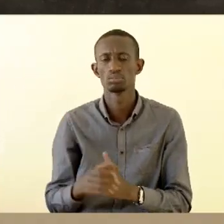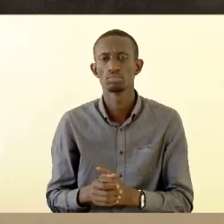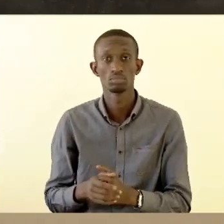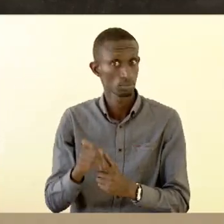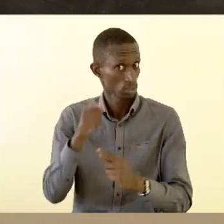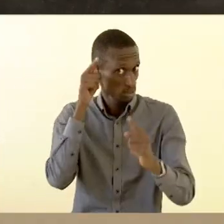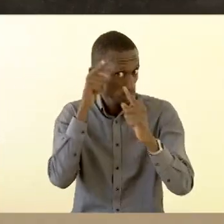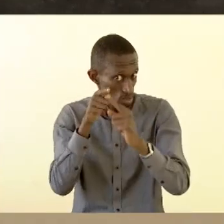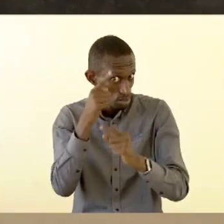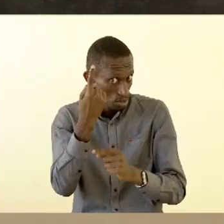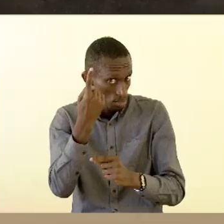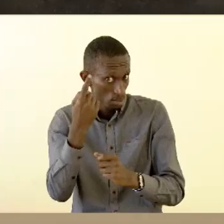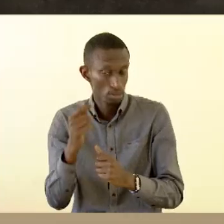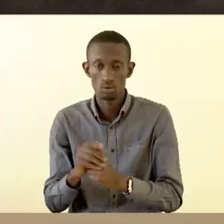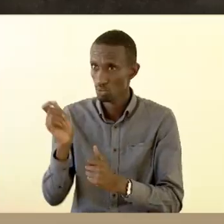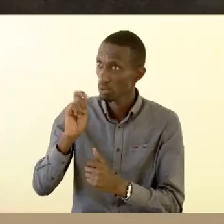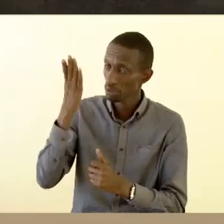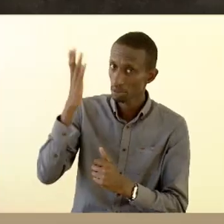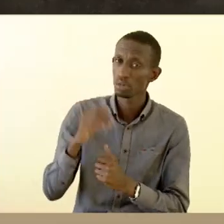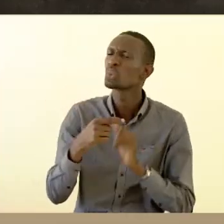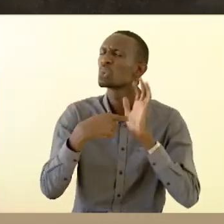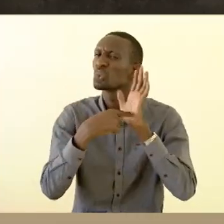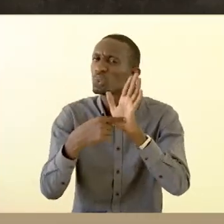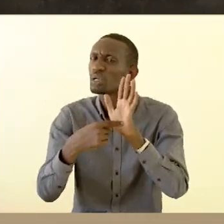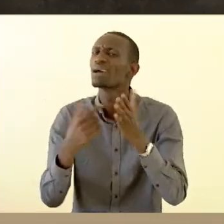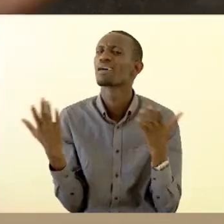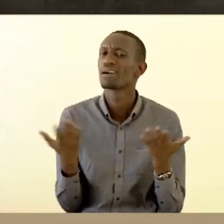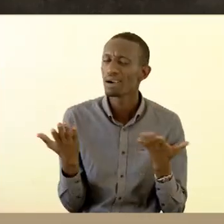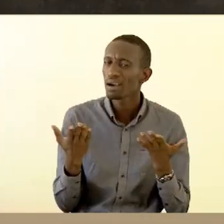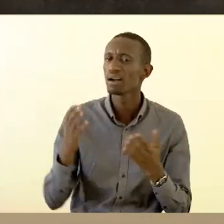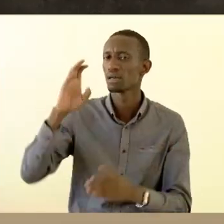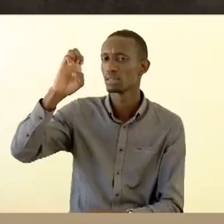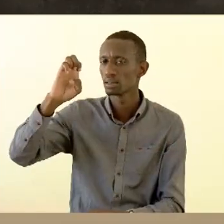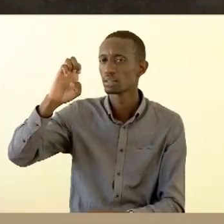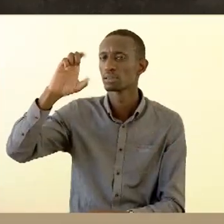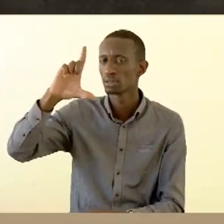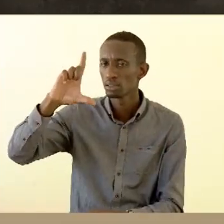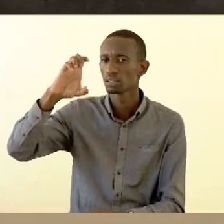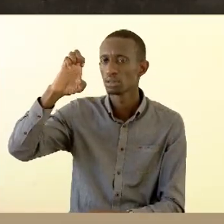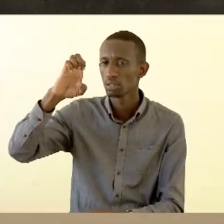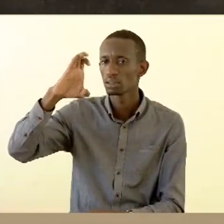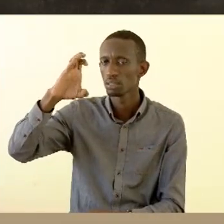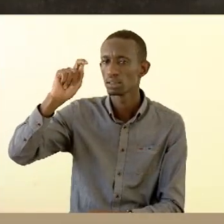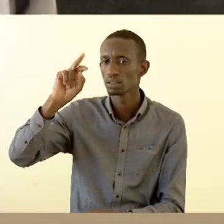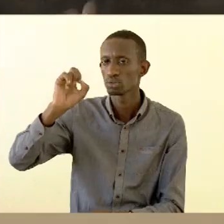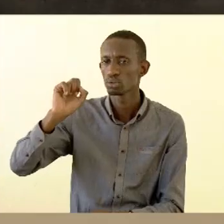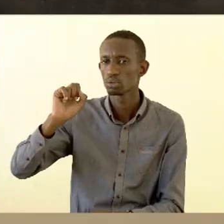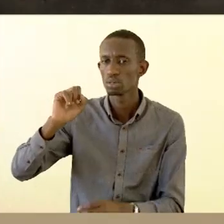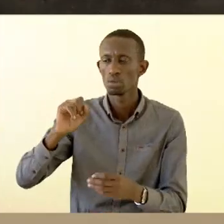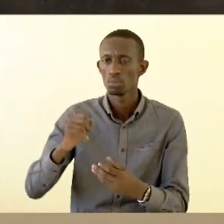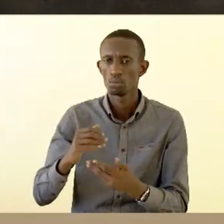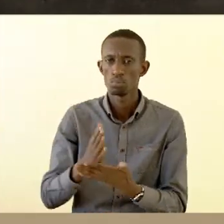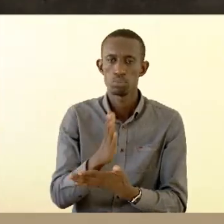purpose of writing the electronic configurations is to show how electrons are distributed in